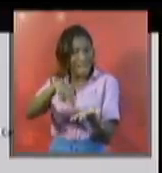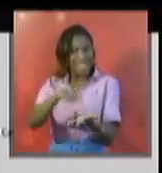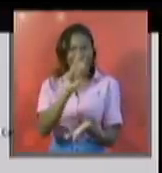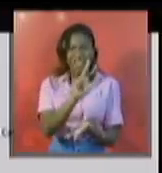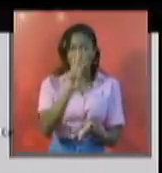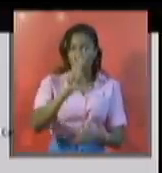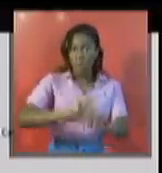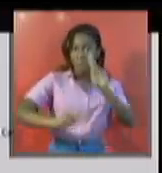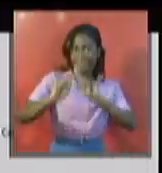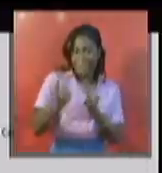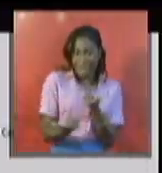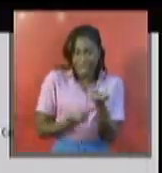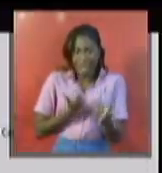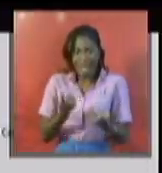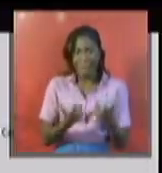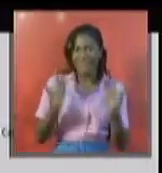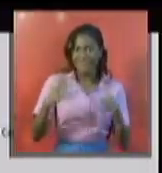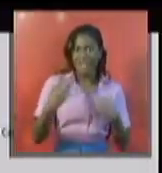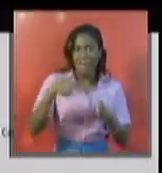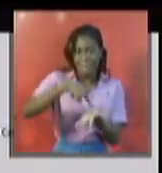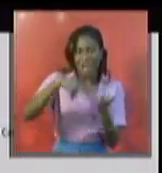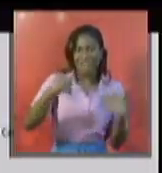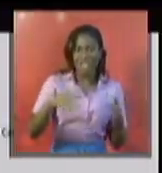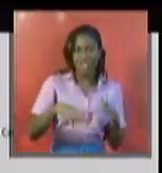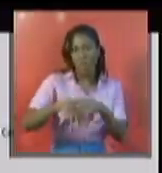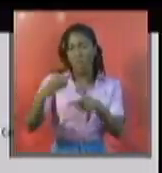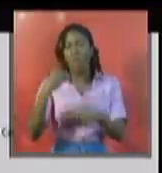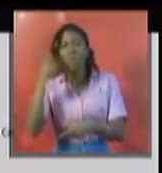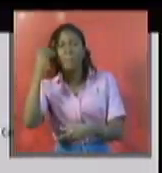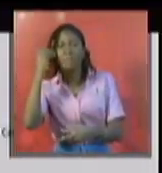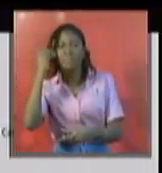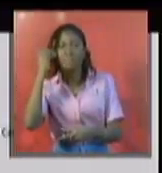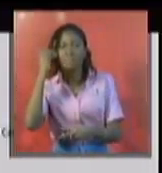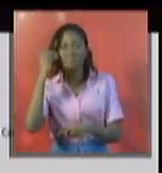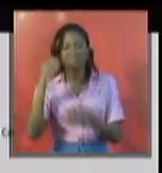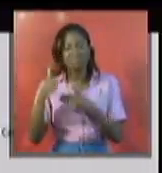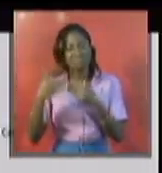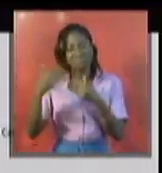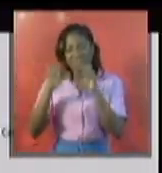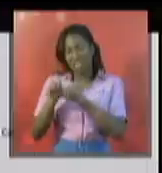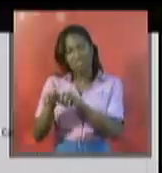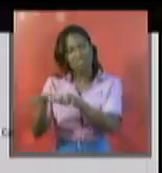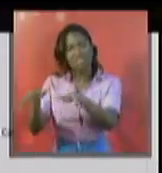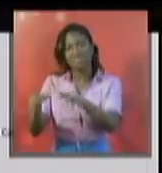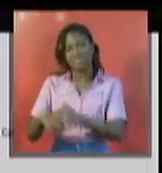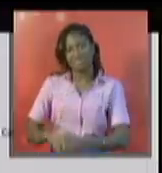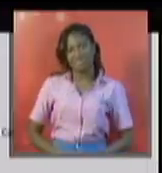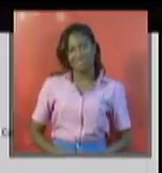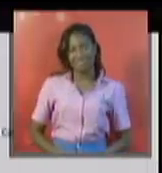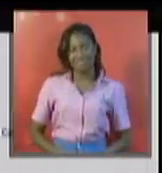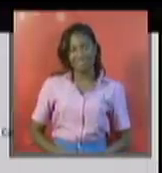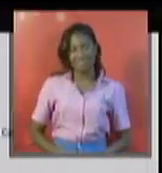putting your family at risk. And he explains it brilliantly like this, in a way that we couldn't have.